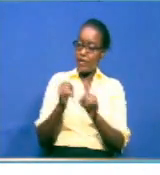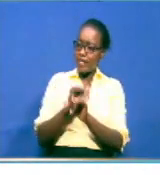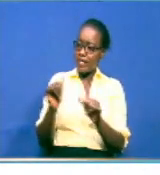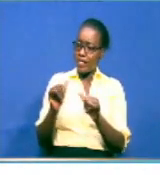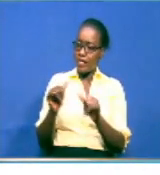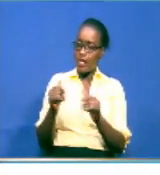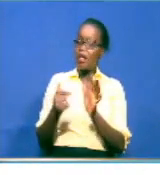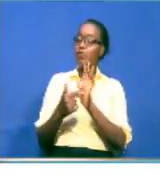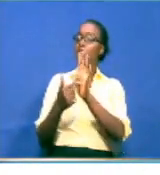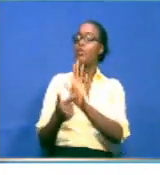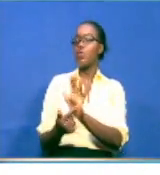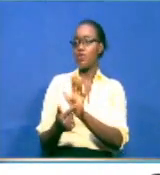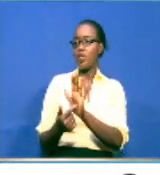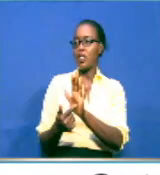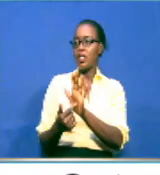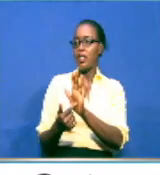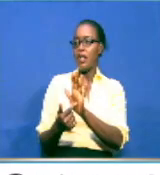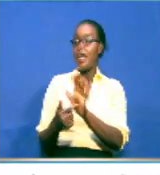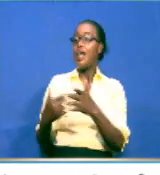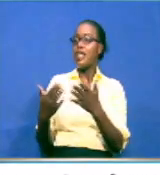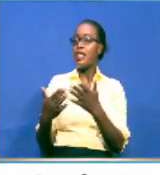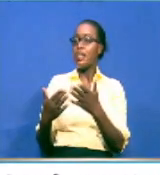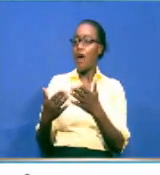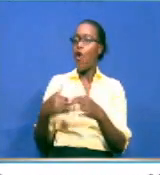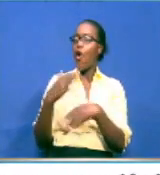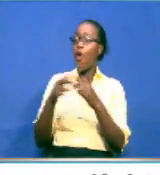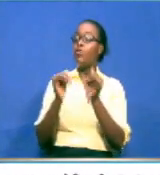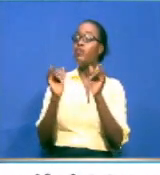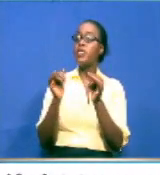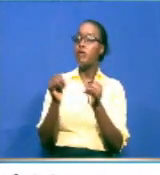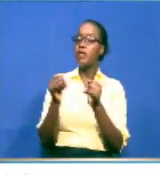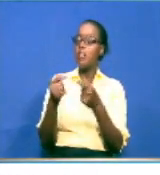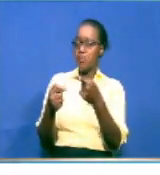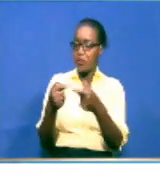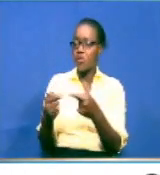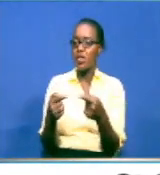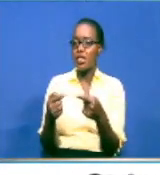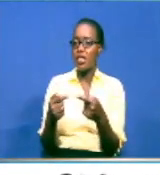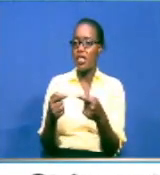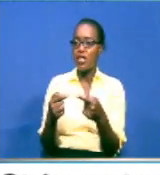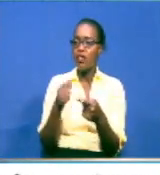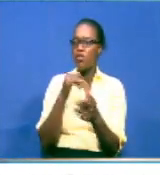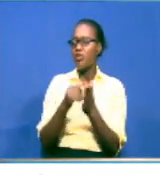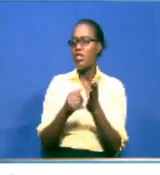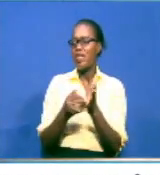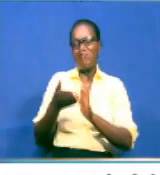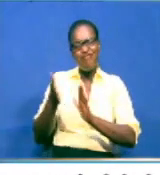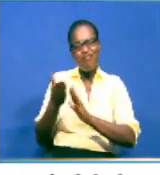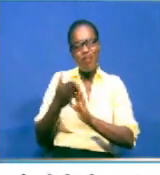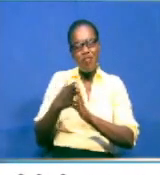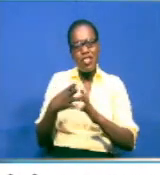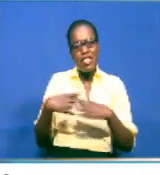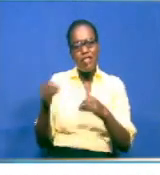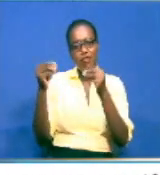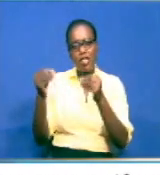always demonstrated, and the way it is running all in the media, procedurally. Let us not just hurry up and say we